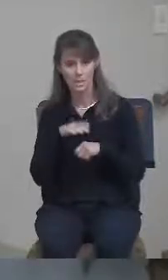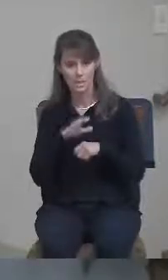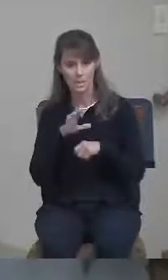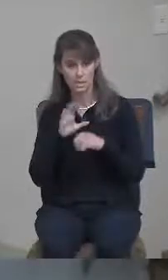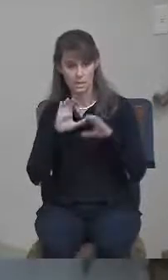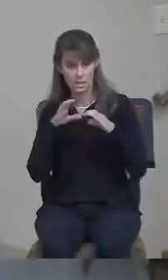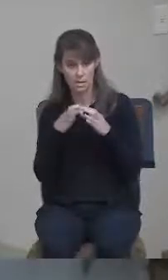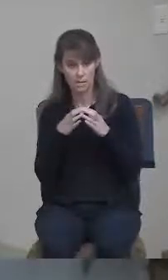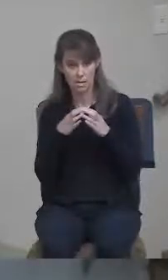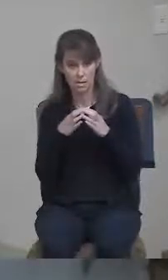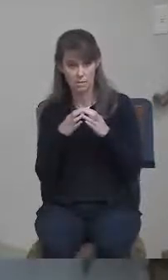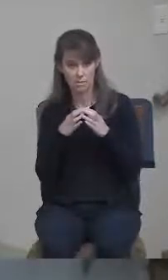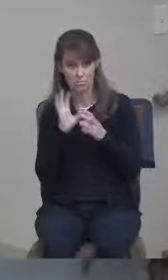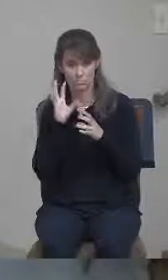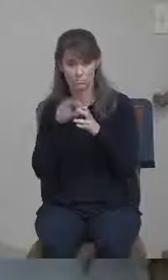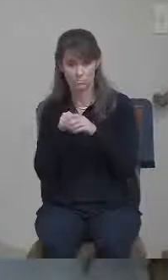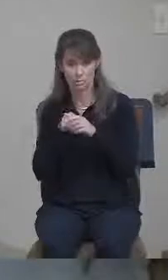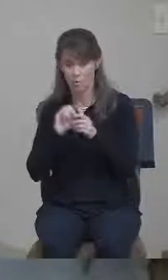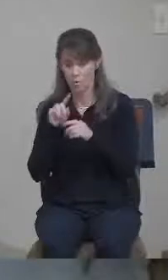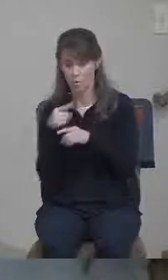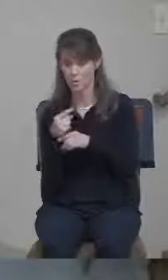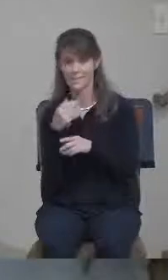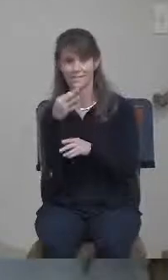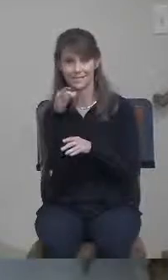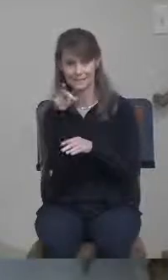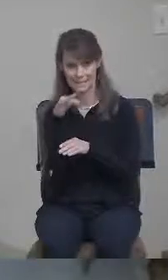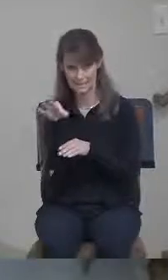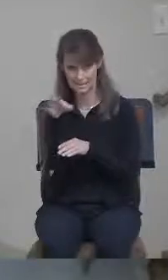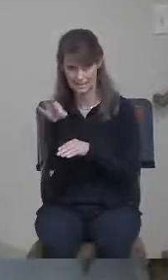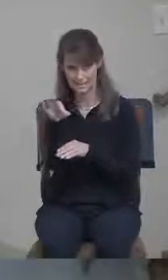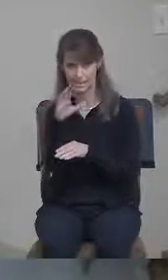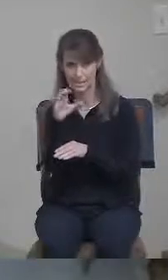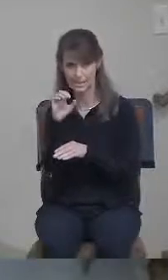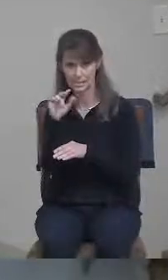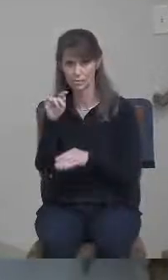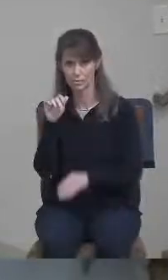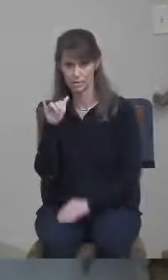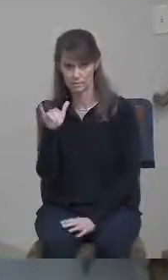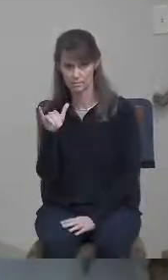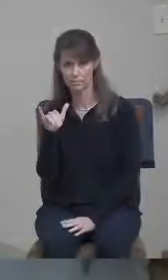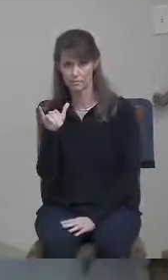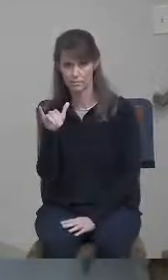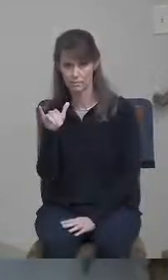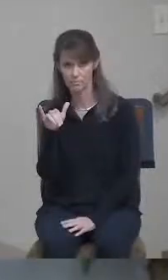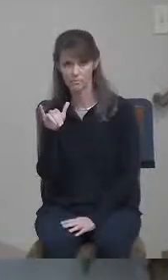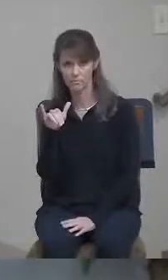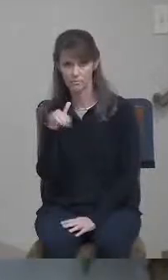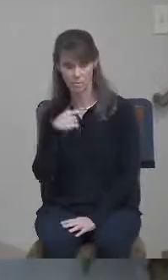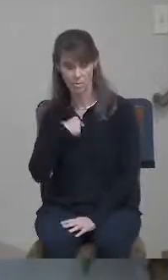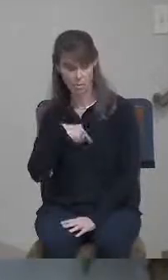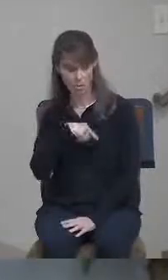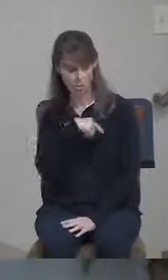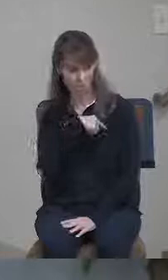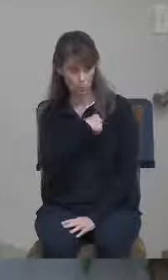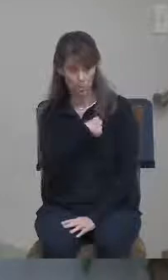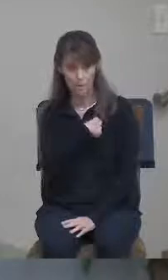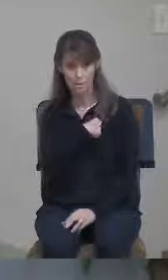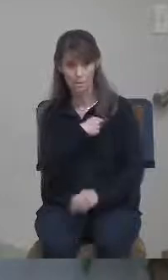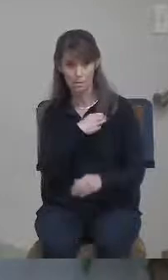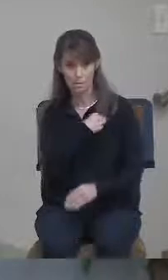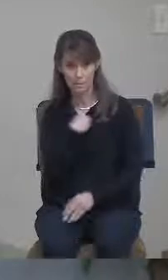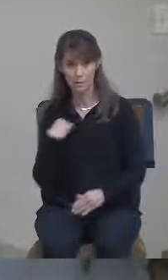19th century. And we, that is members of Churches of